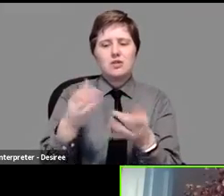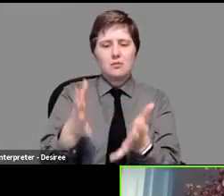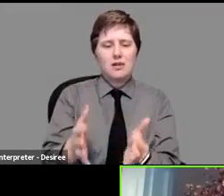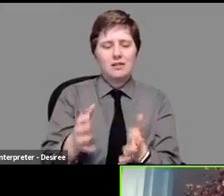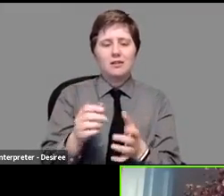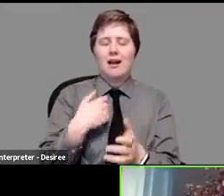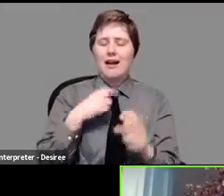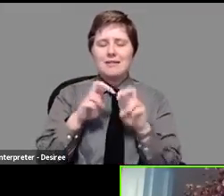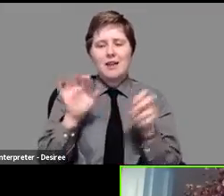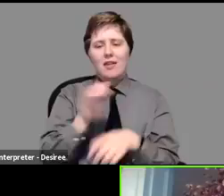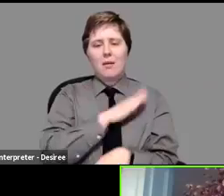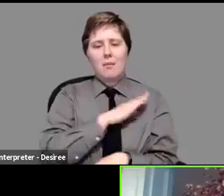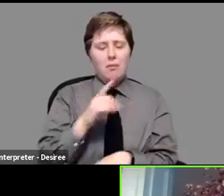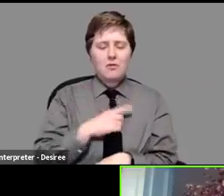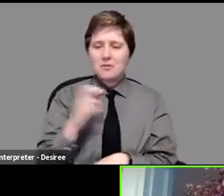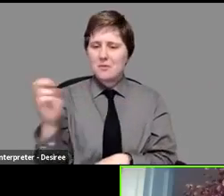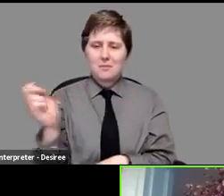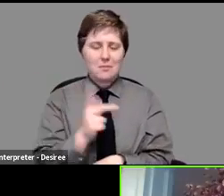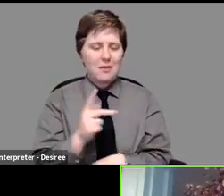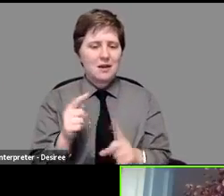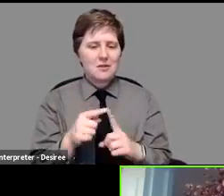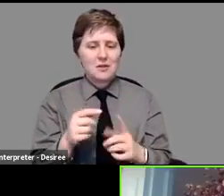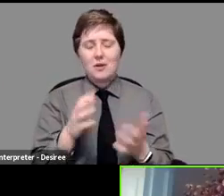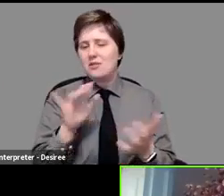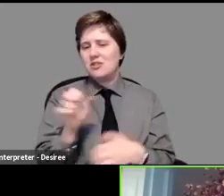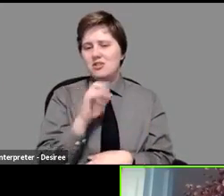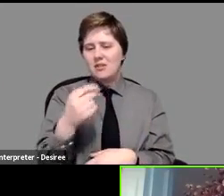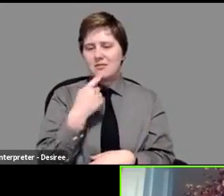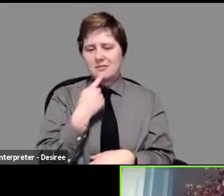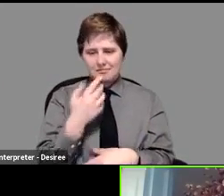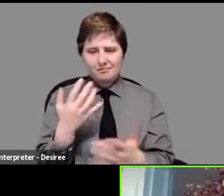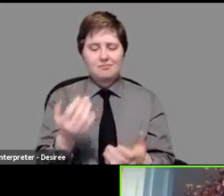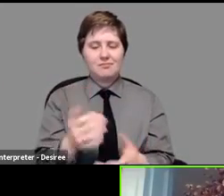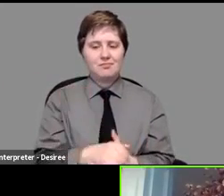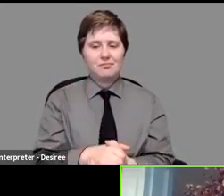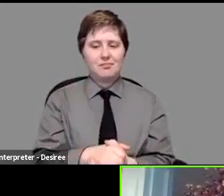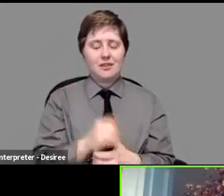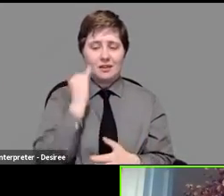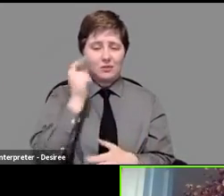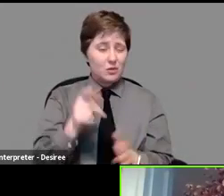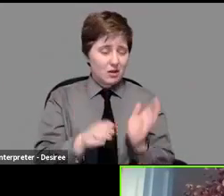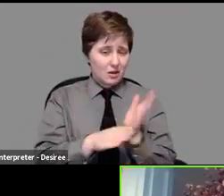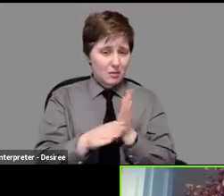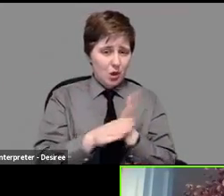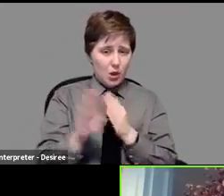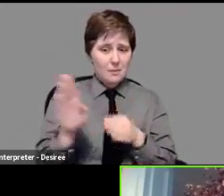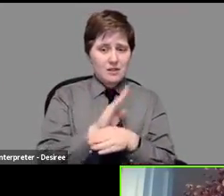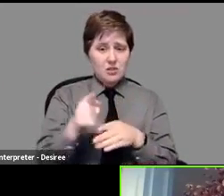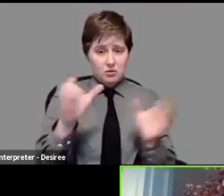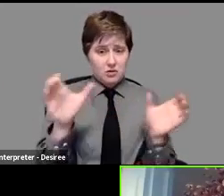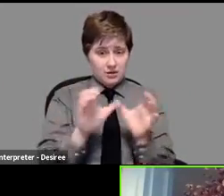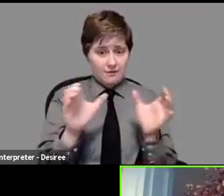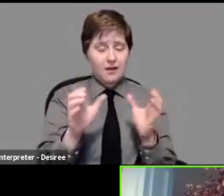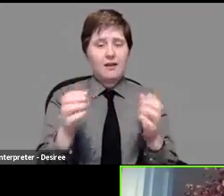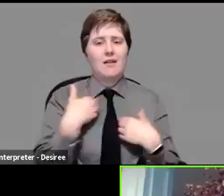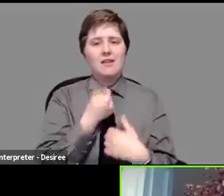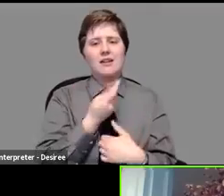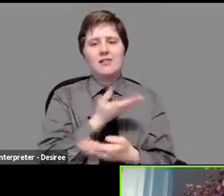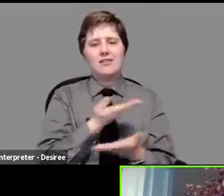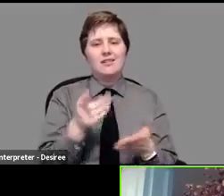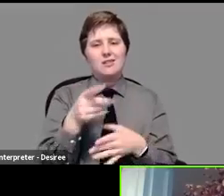their board, and so it's back to what Jeff was saying, that if you're a minority business and you're certified, there's a couple things you get.